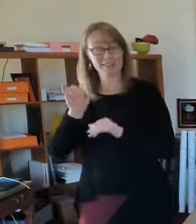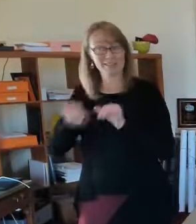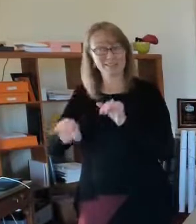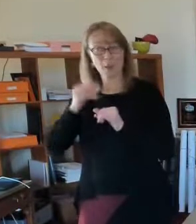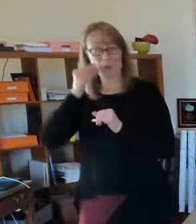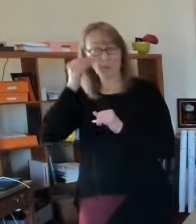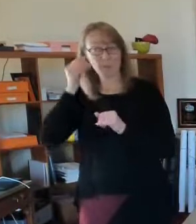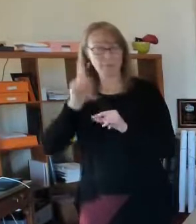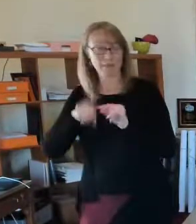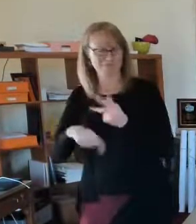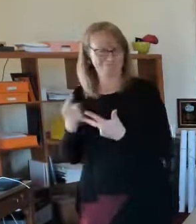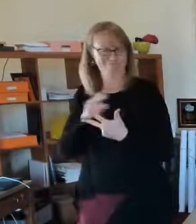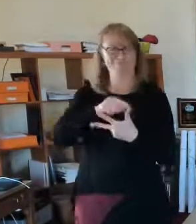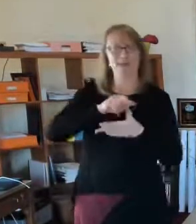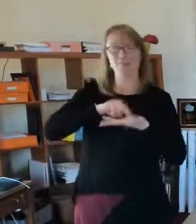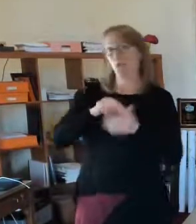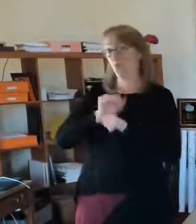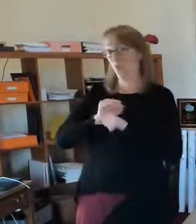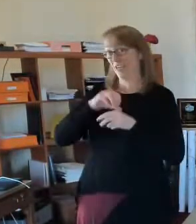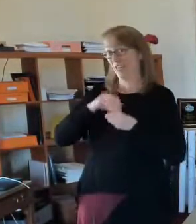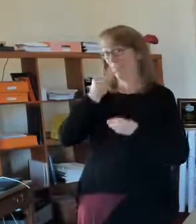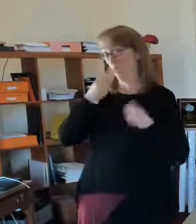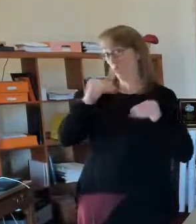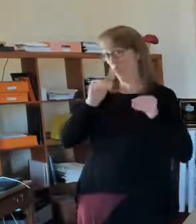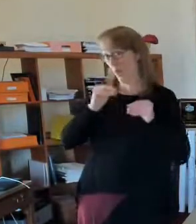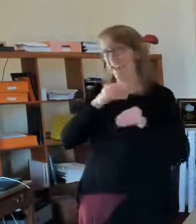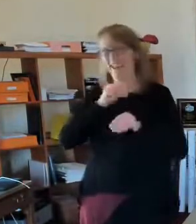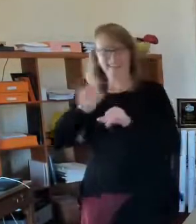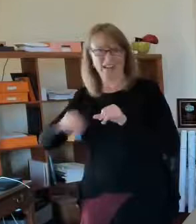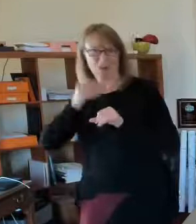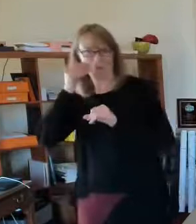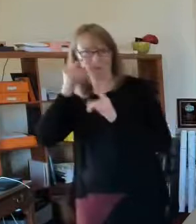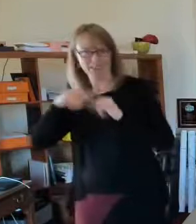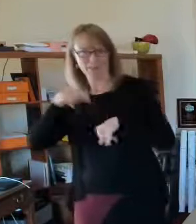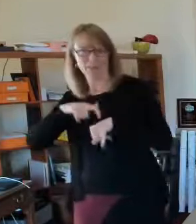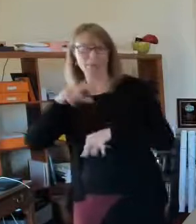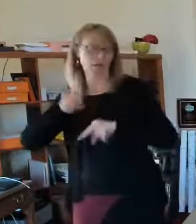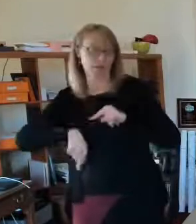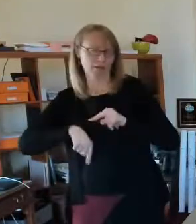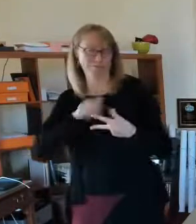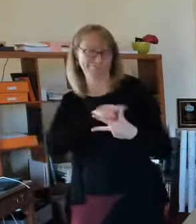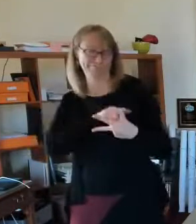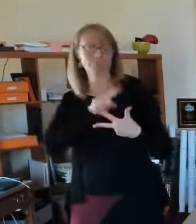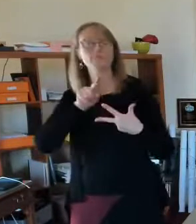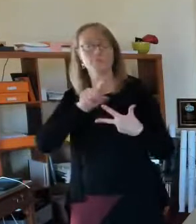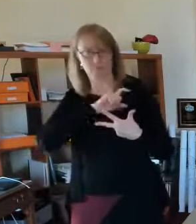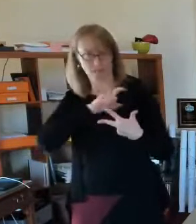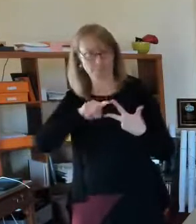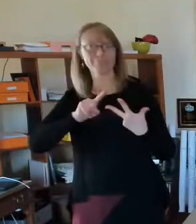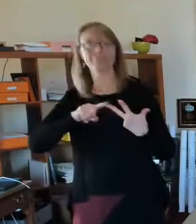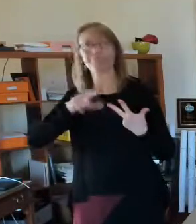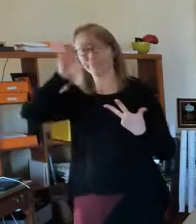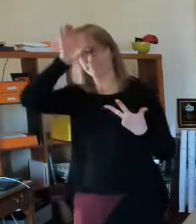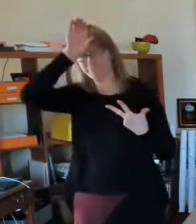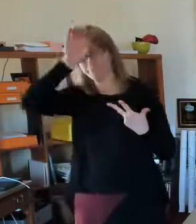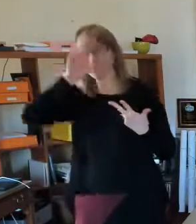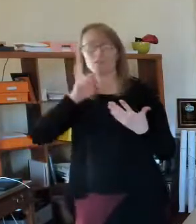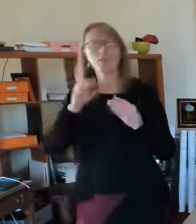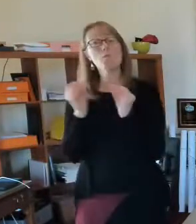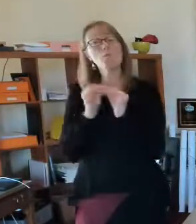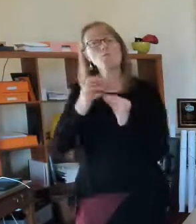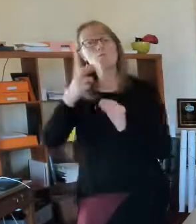from home, then obviously more precautions having to do with mask wearing, social